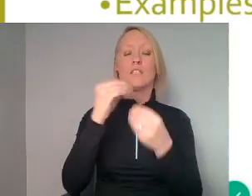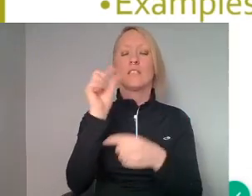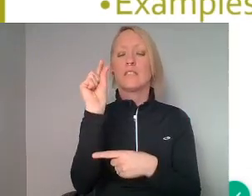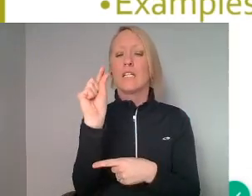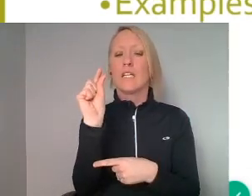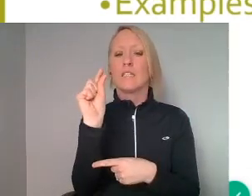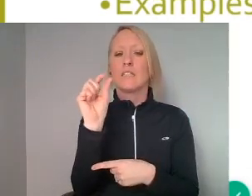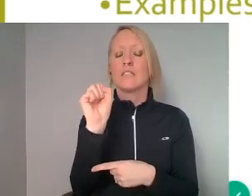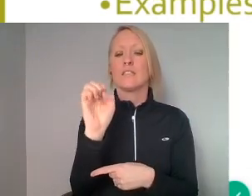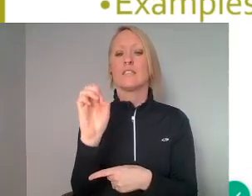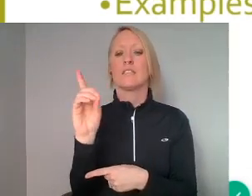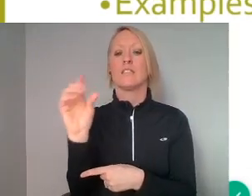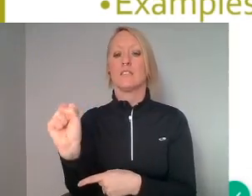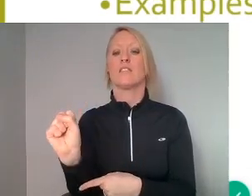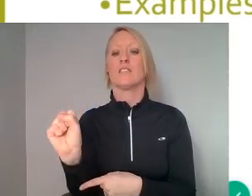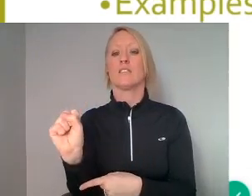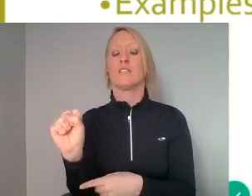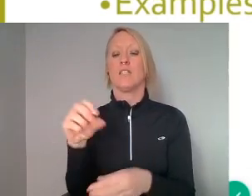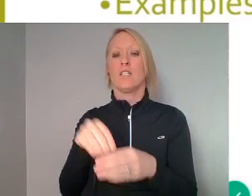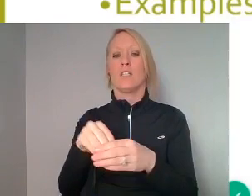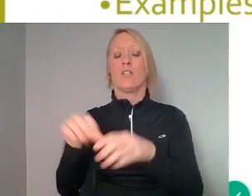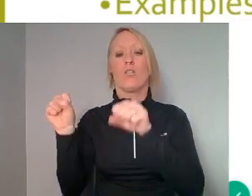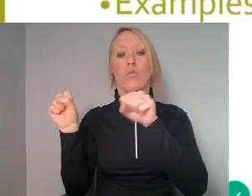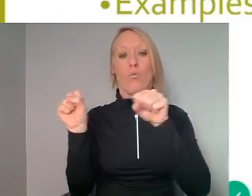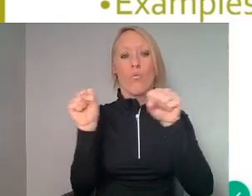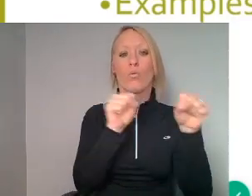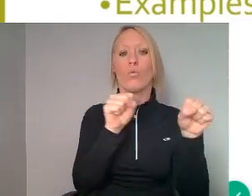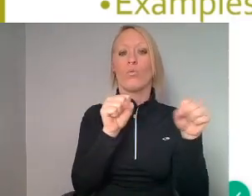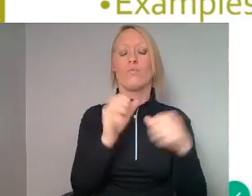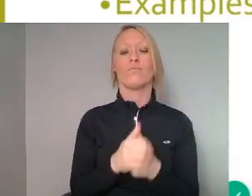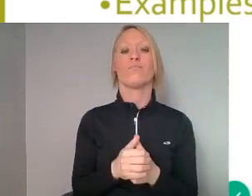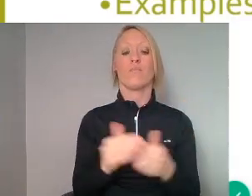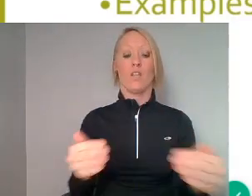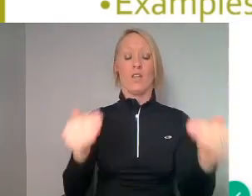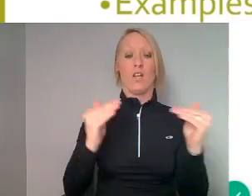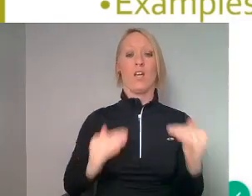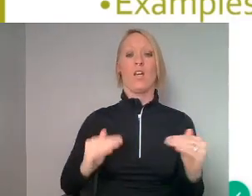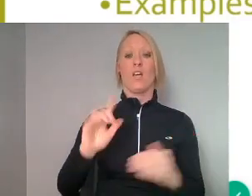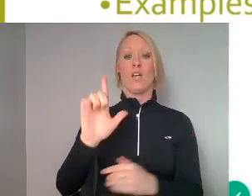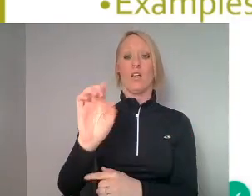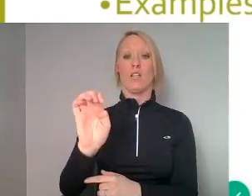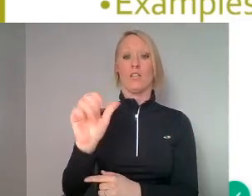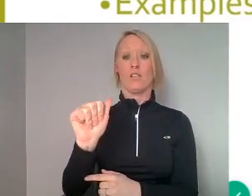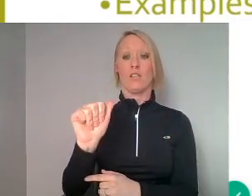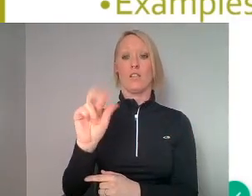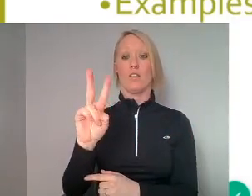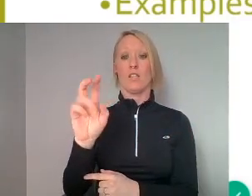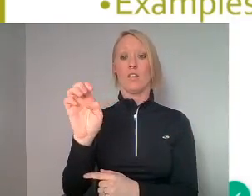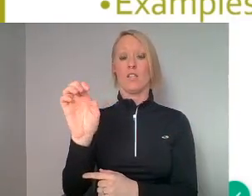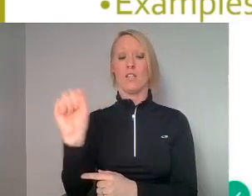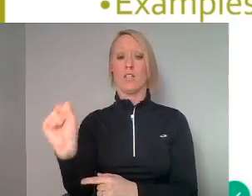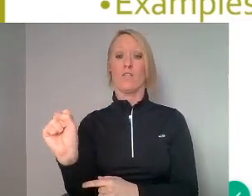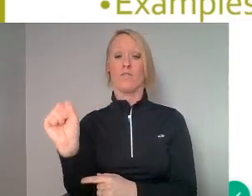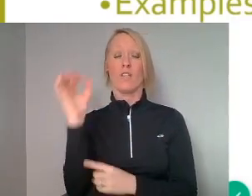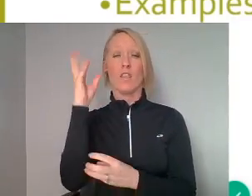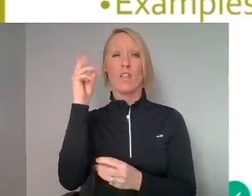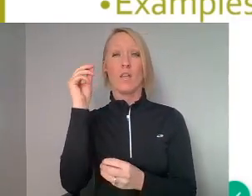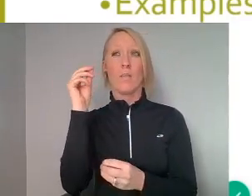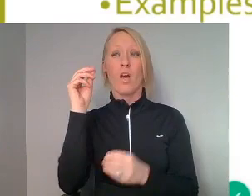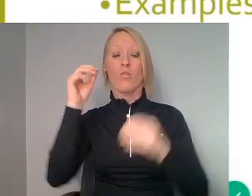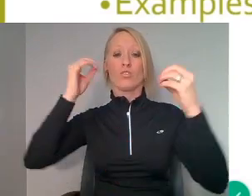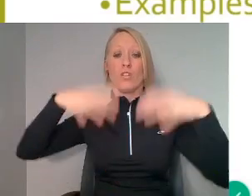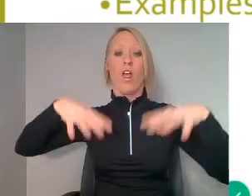Leaves. When we think about vegetables, we often think of leaves. We think of salads, right? So leaves are high in water, low